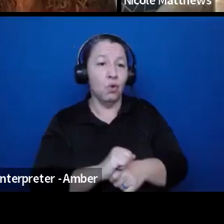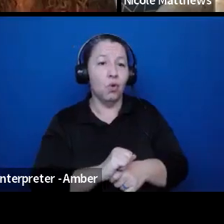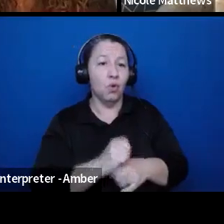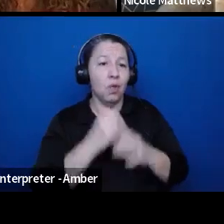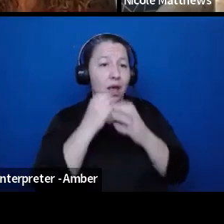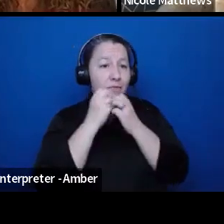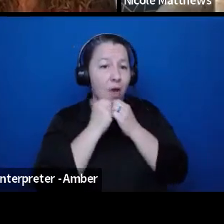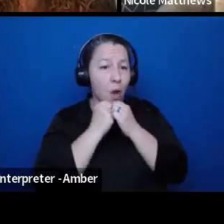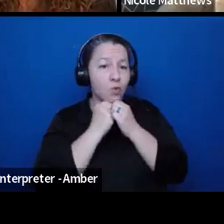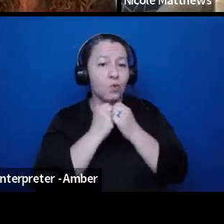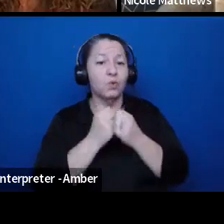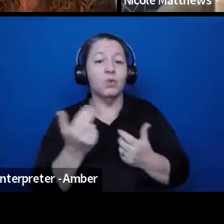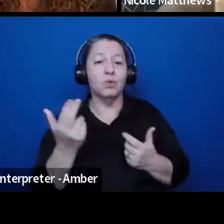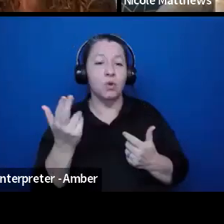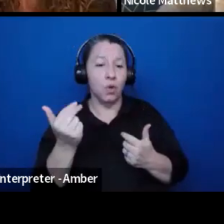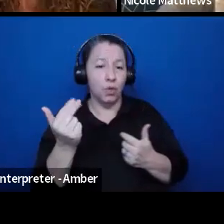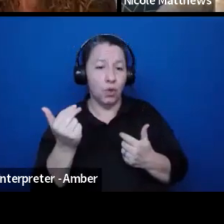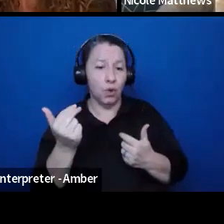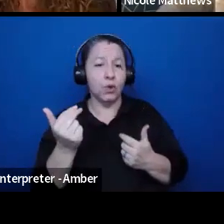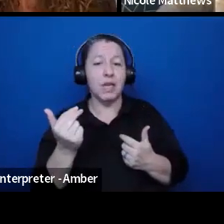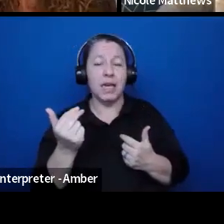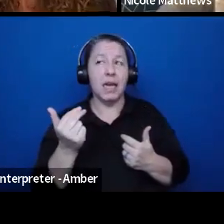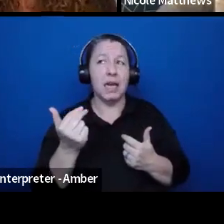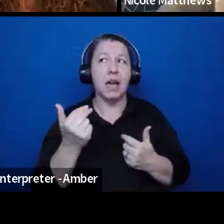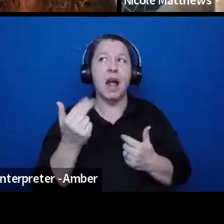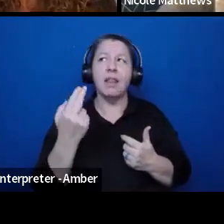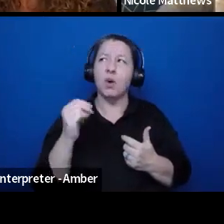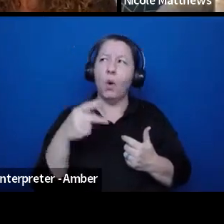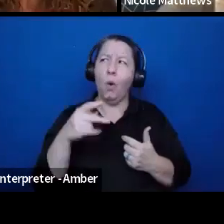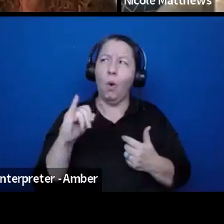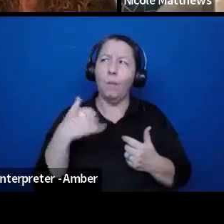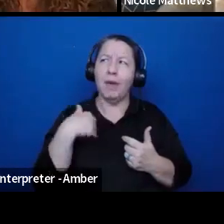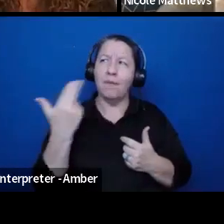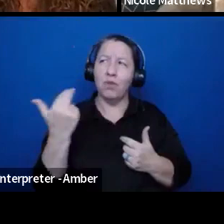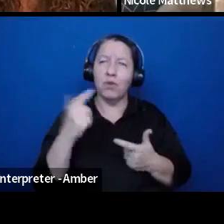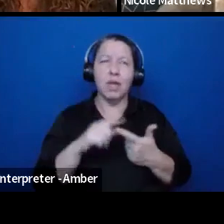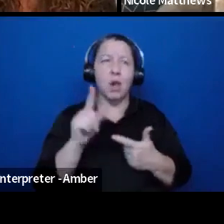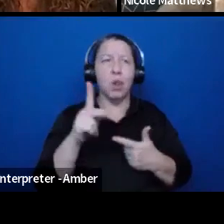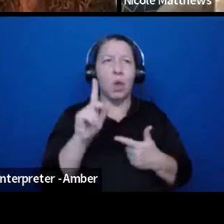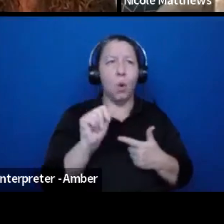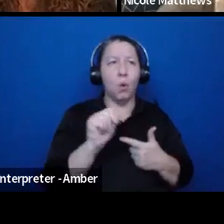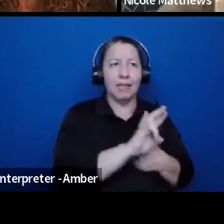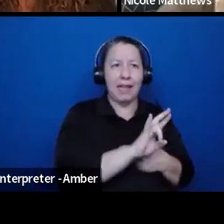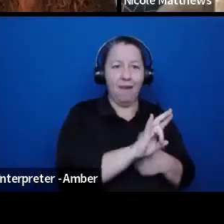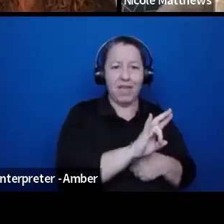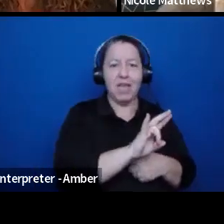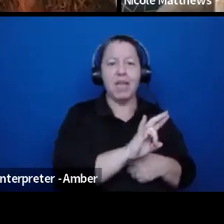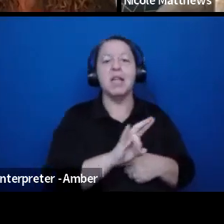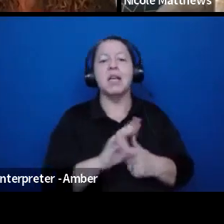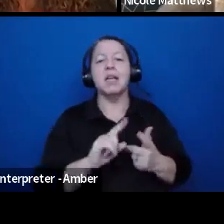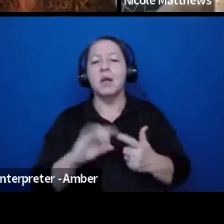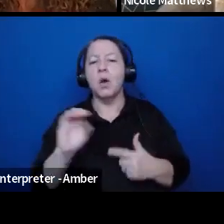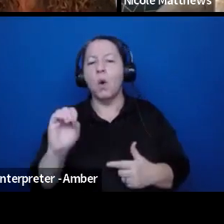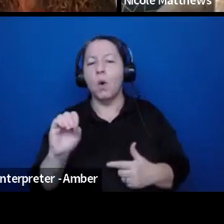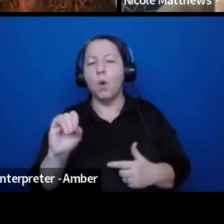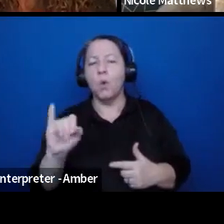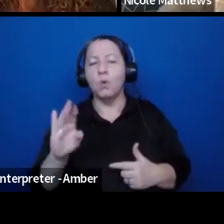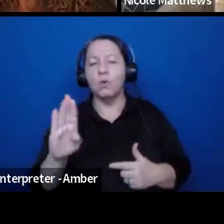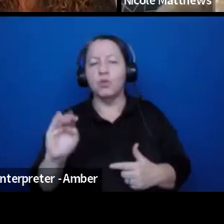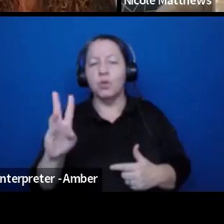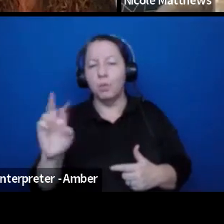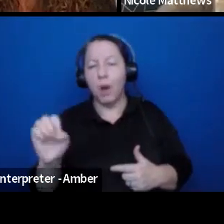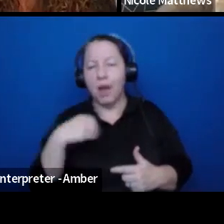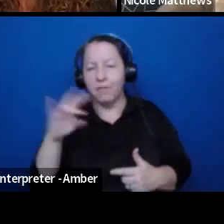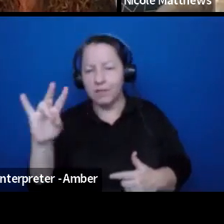but Hopi have like 13. Lakota have 7. I think Ojibwe have 7. We have all of